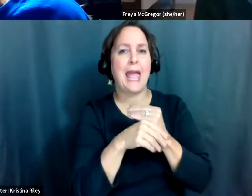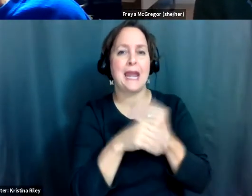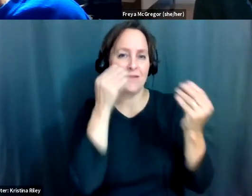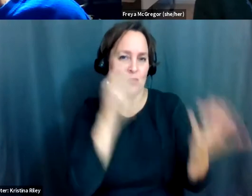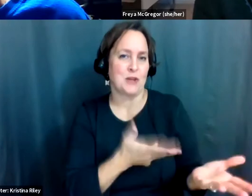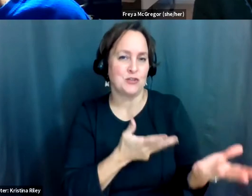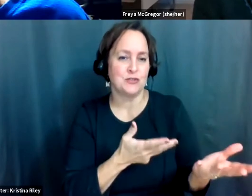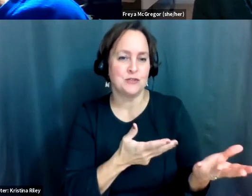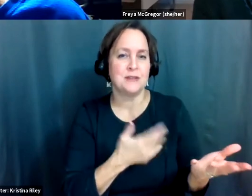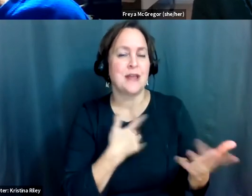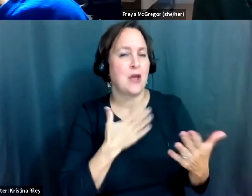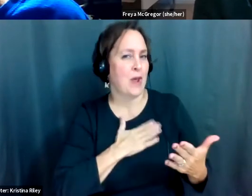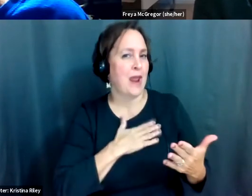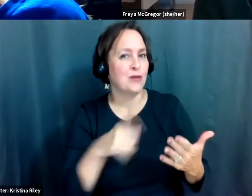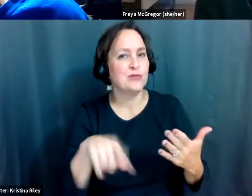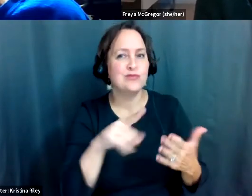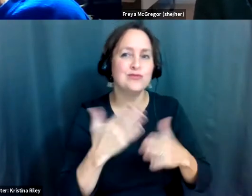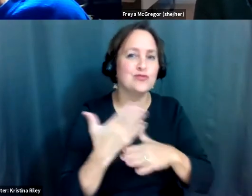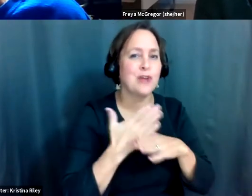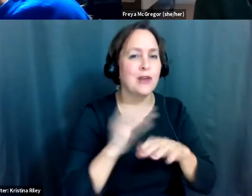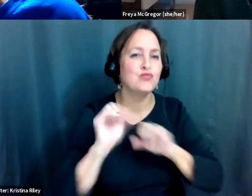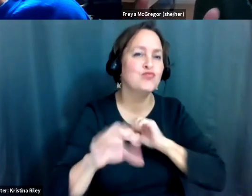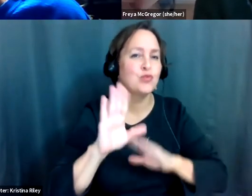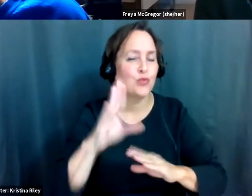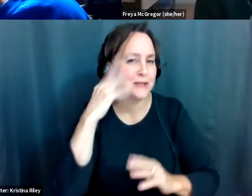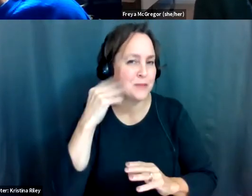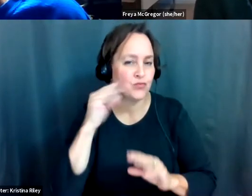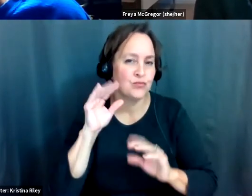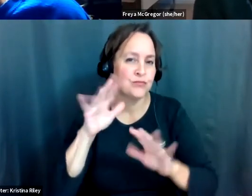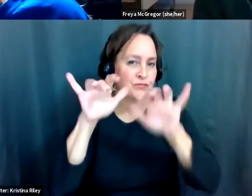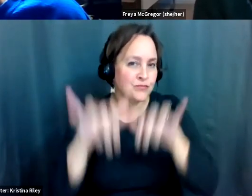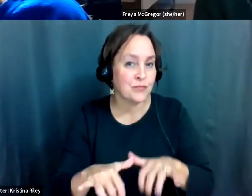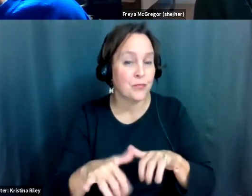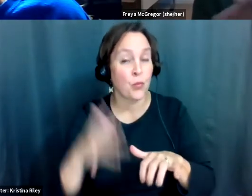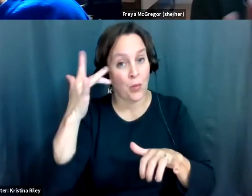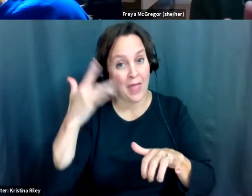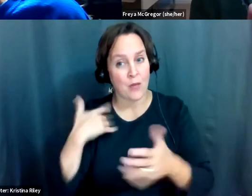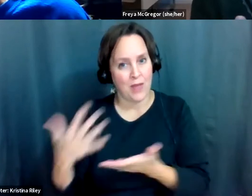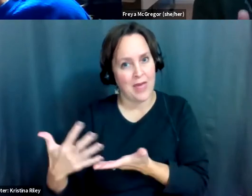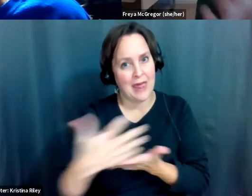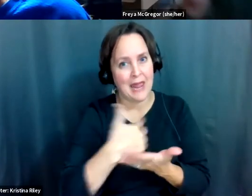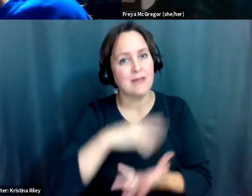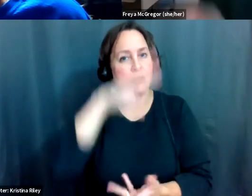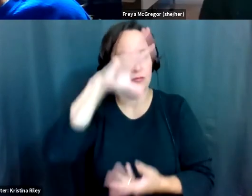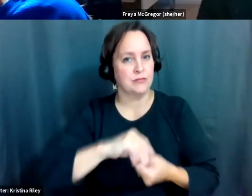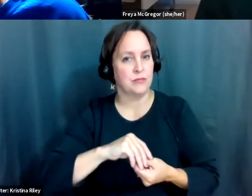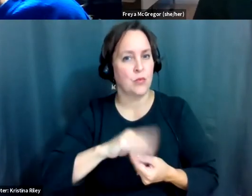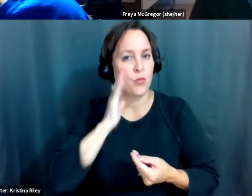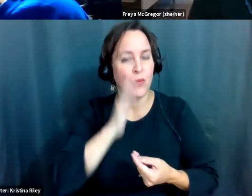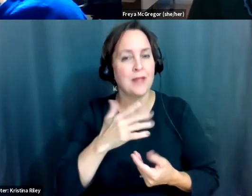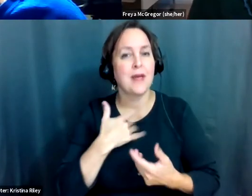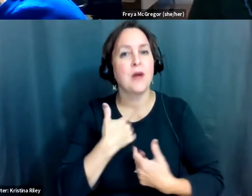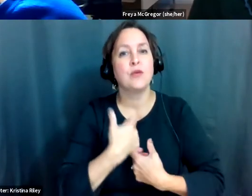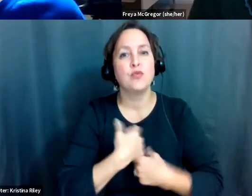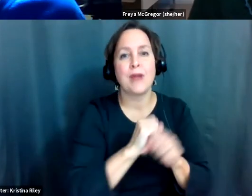we'd really love for you to share your experiences with us there because we'll collate them anonymously, um, and create a